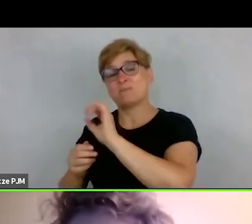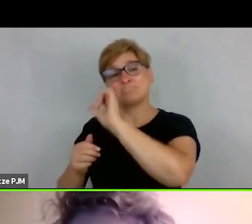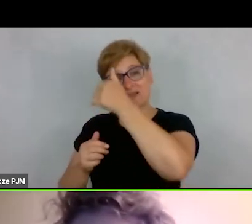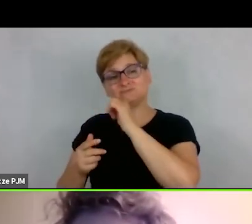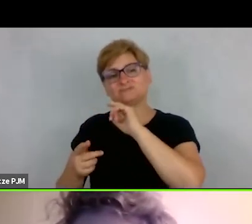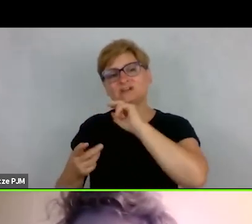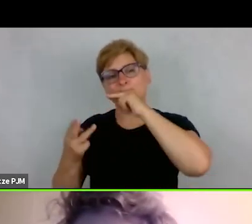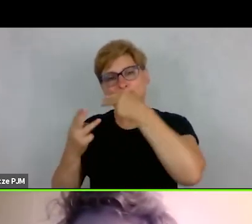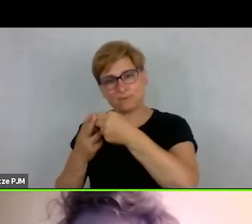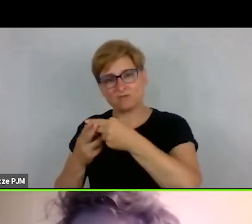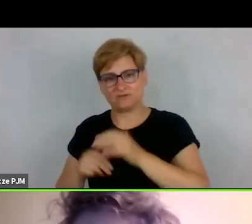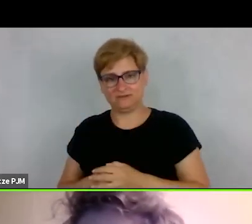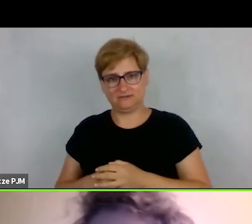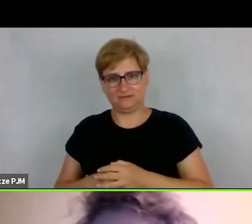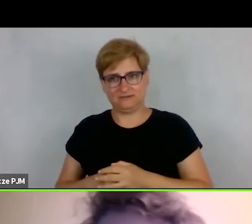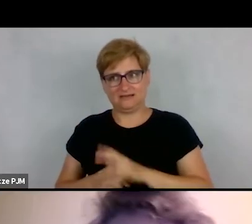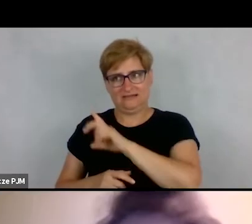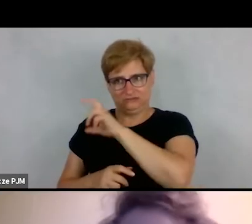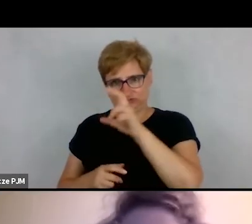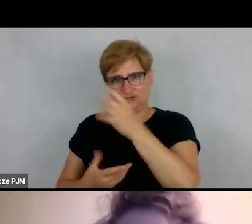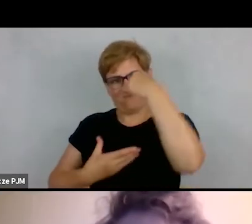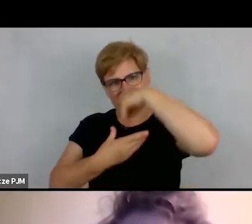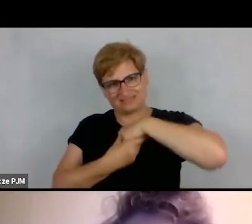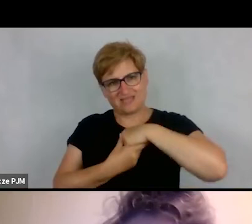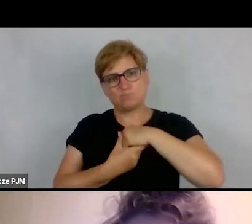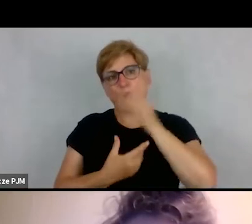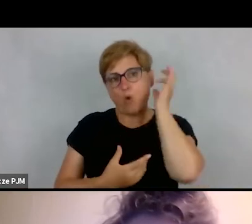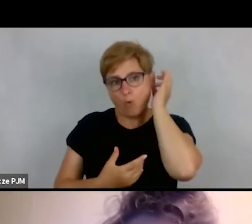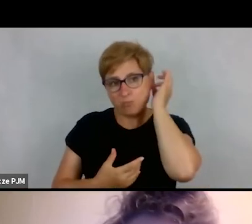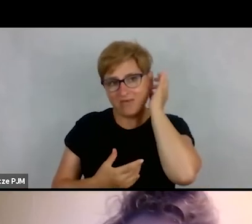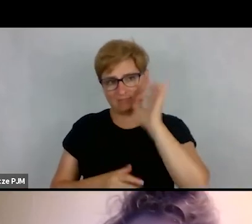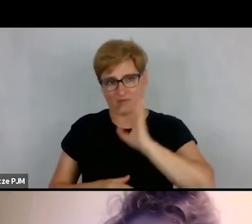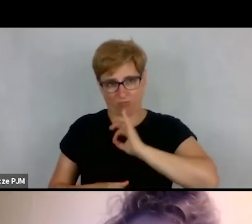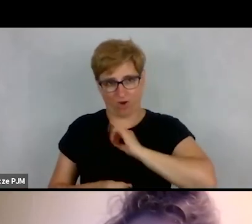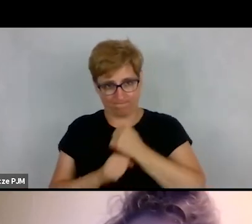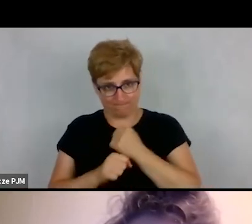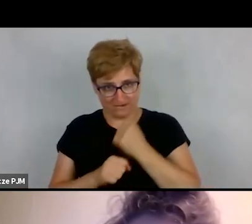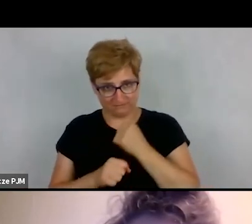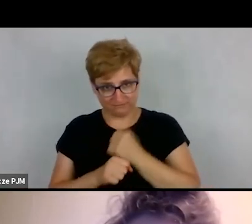women? So if I can, let me speak to that because at Sonke we had,